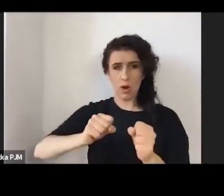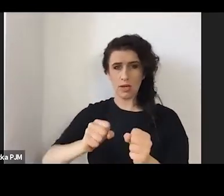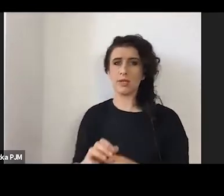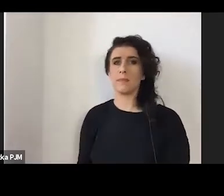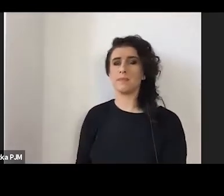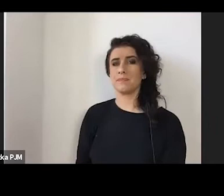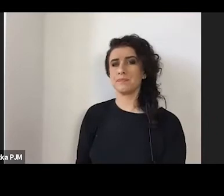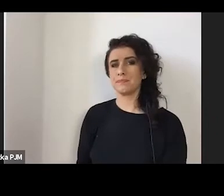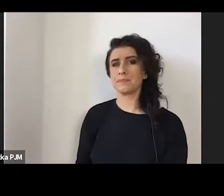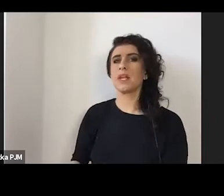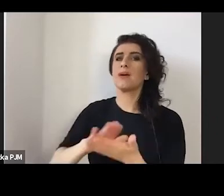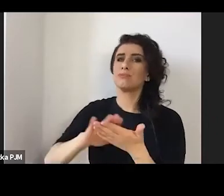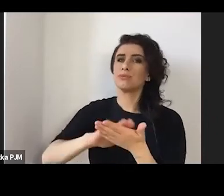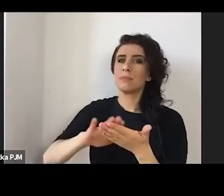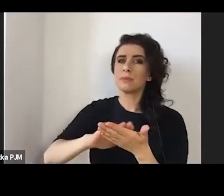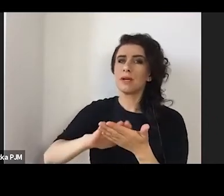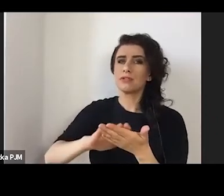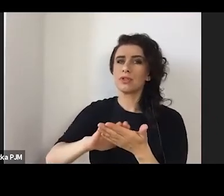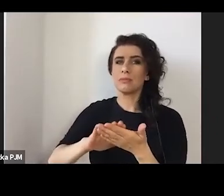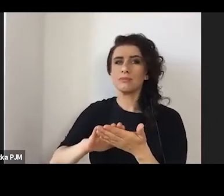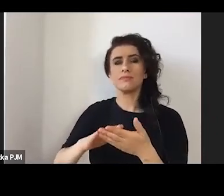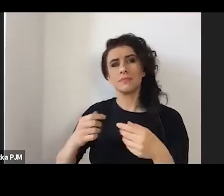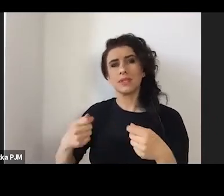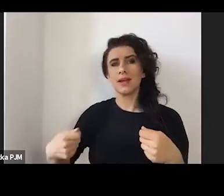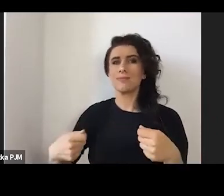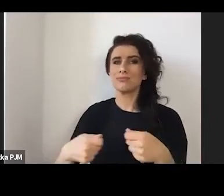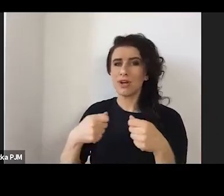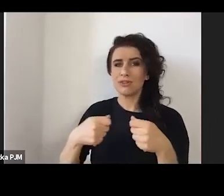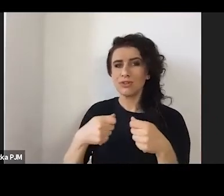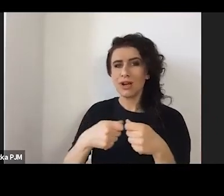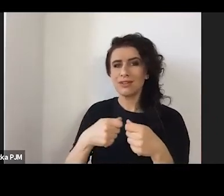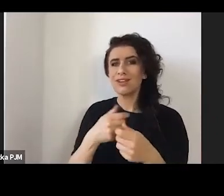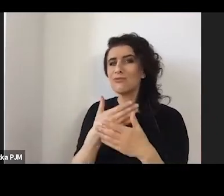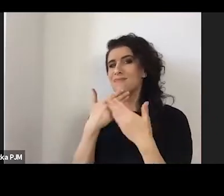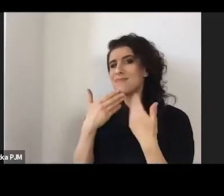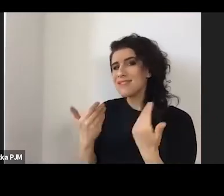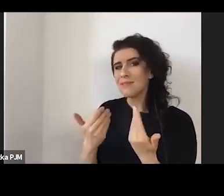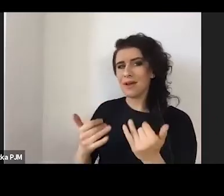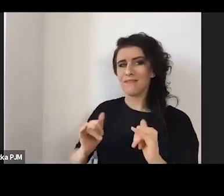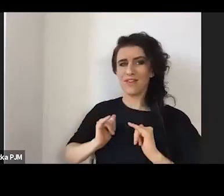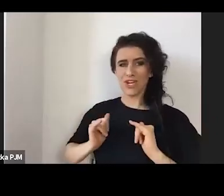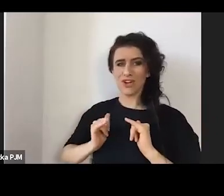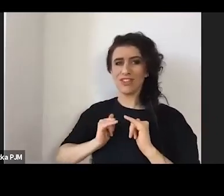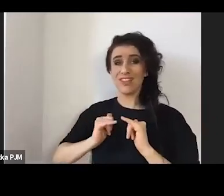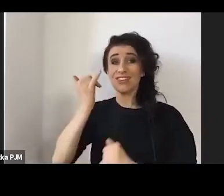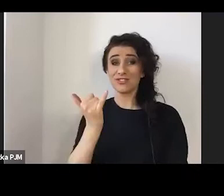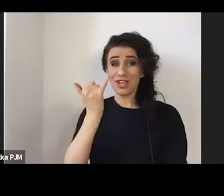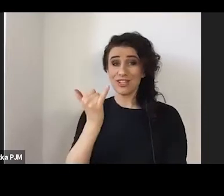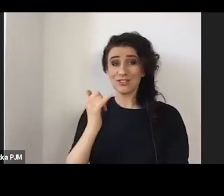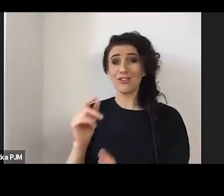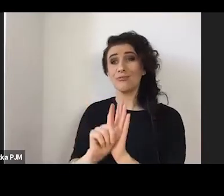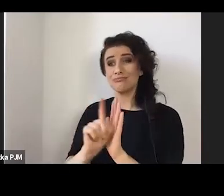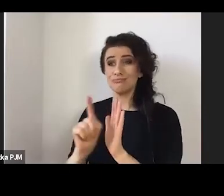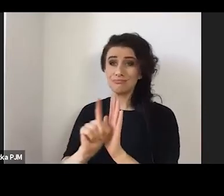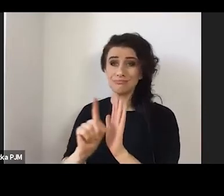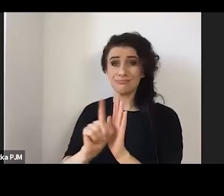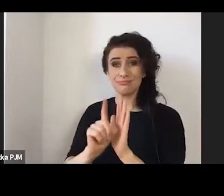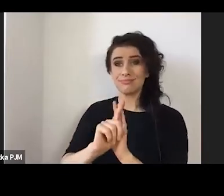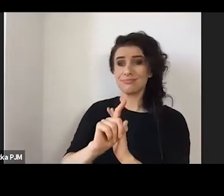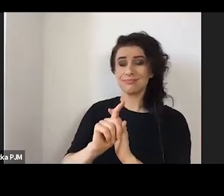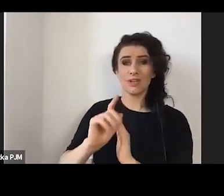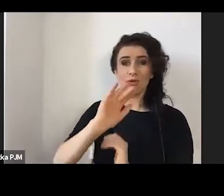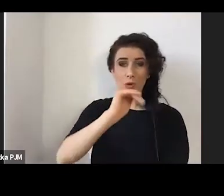so easy. I imagine that the child goes to the school, hears something from you or from the trainers that work with you,